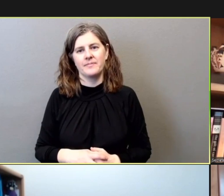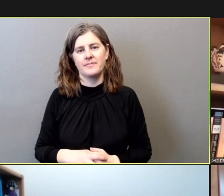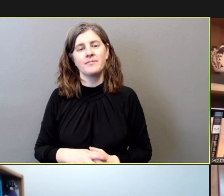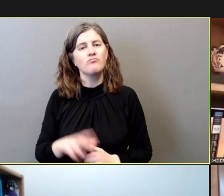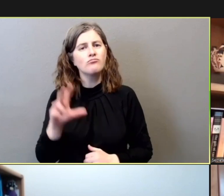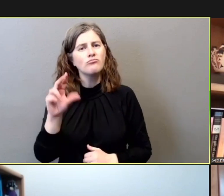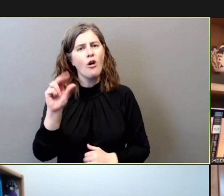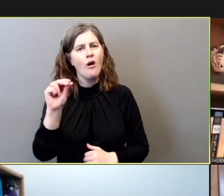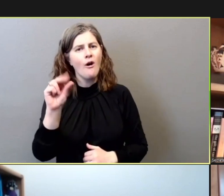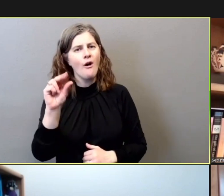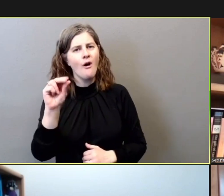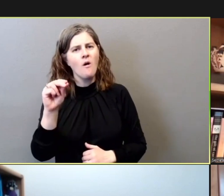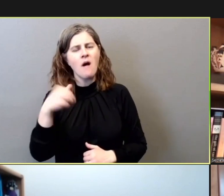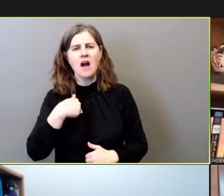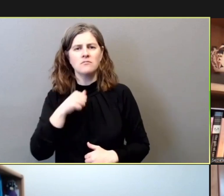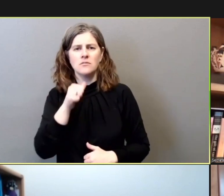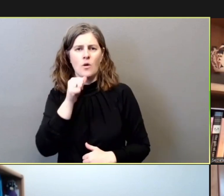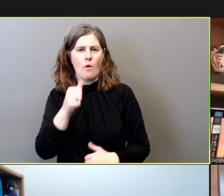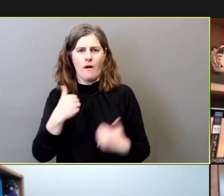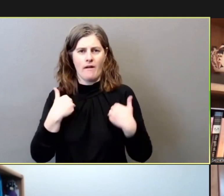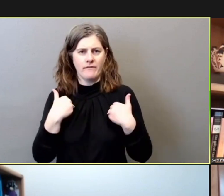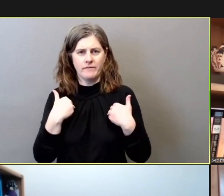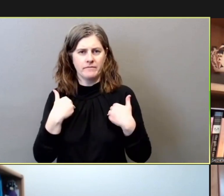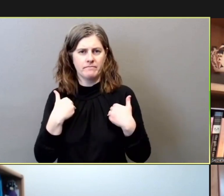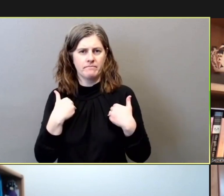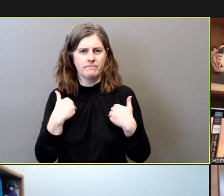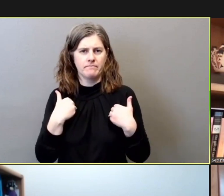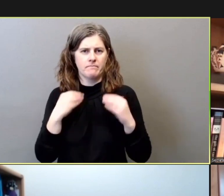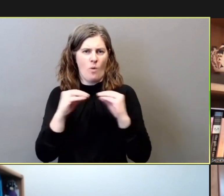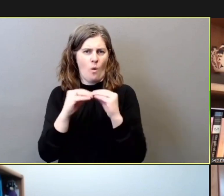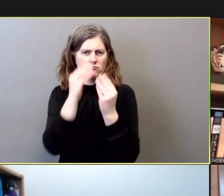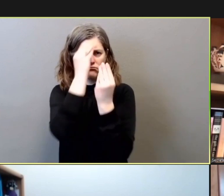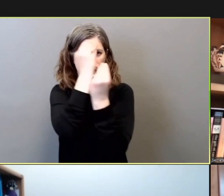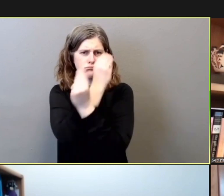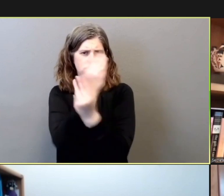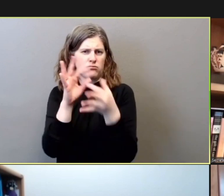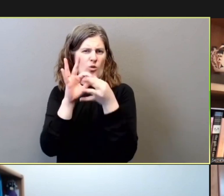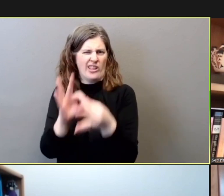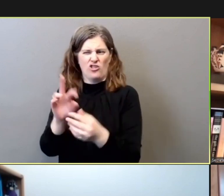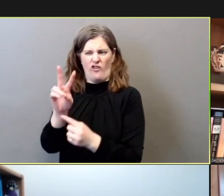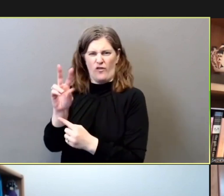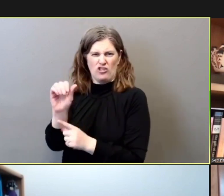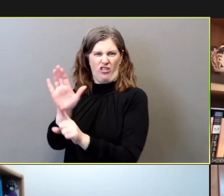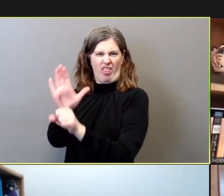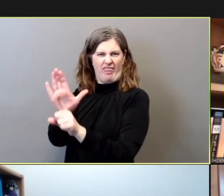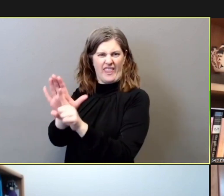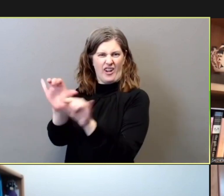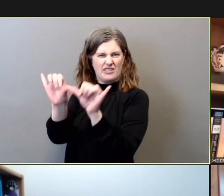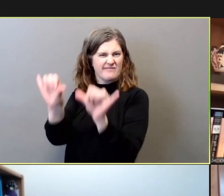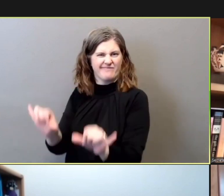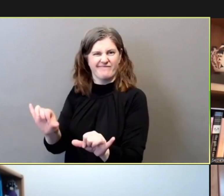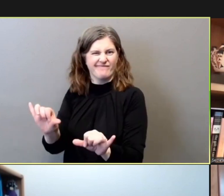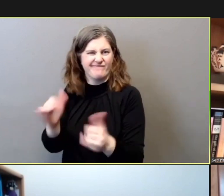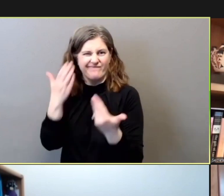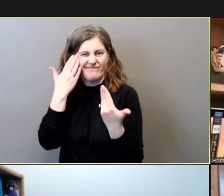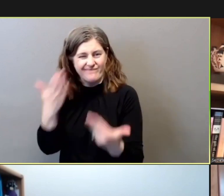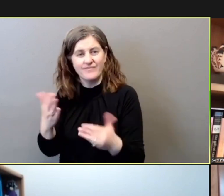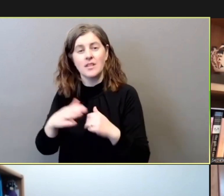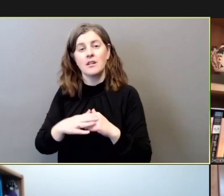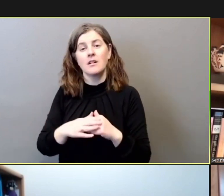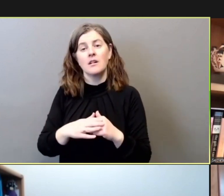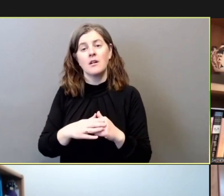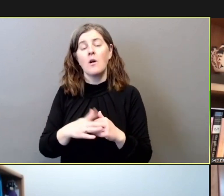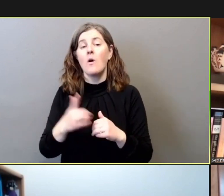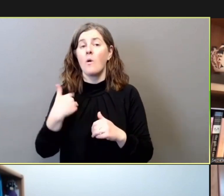No, I do not know any further details about Virginia. And I would say that, we